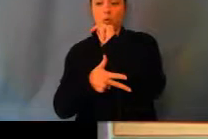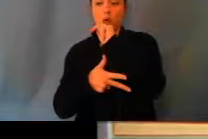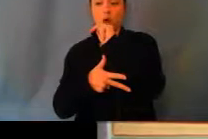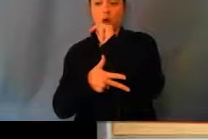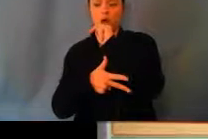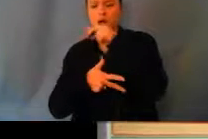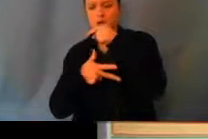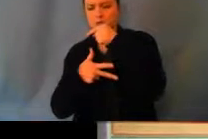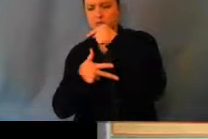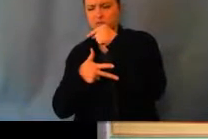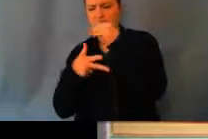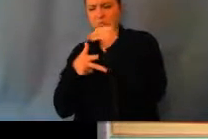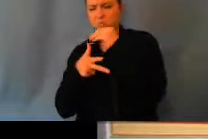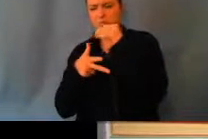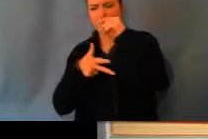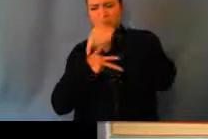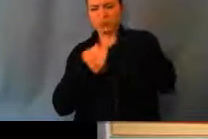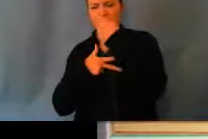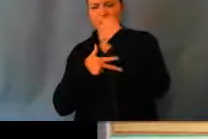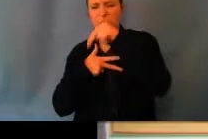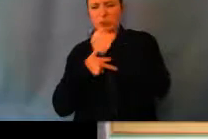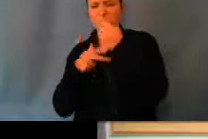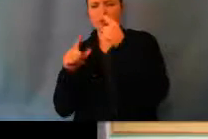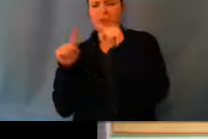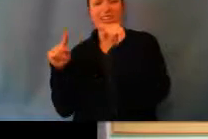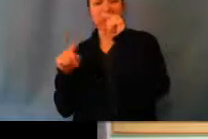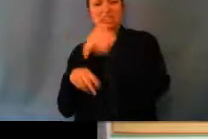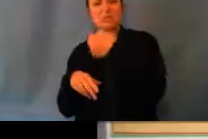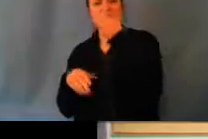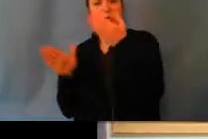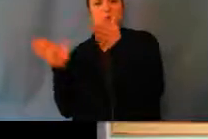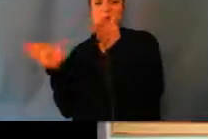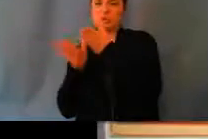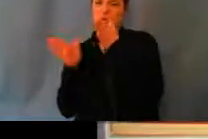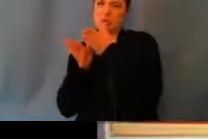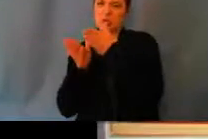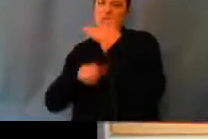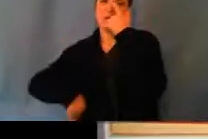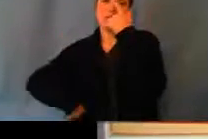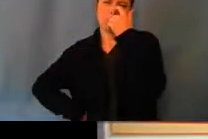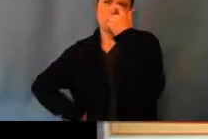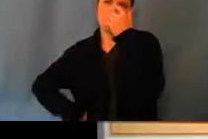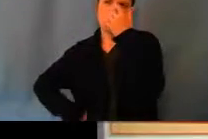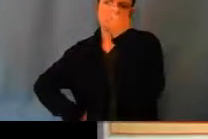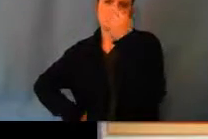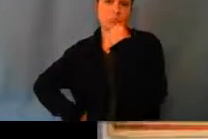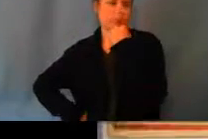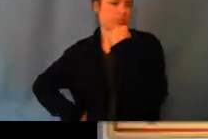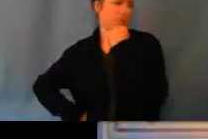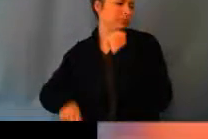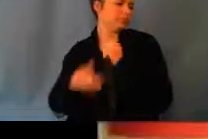spoons deep than Laura's, but his spoon is shorter than Laura's.